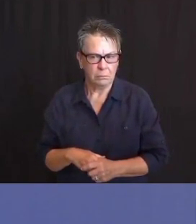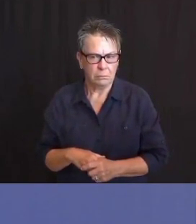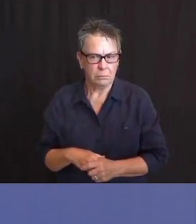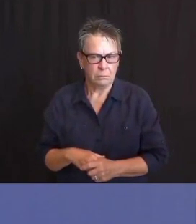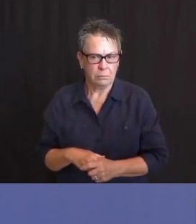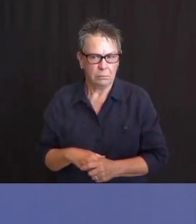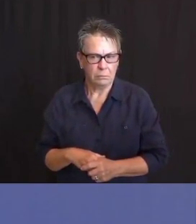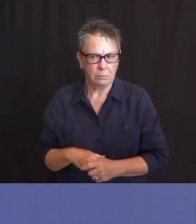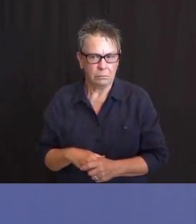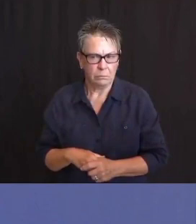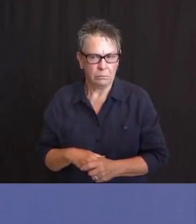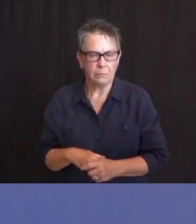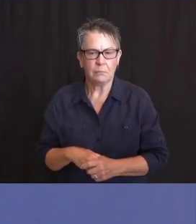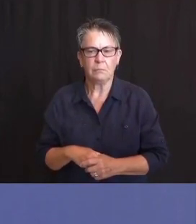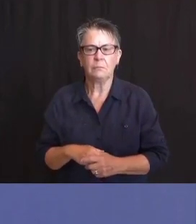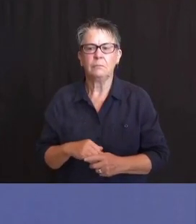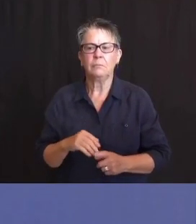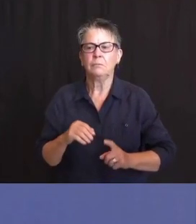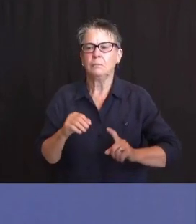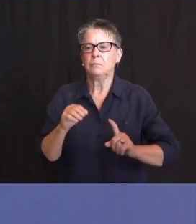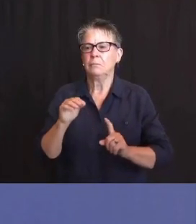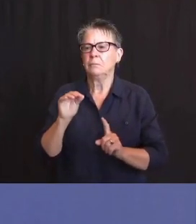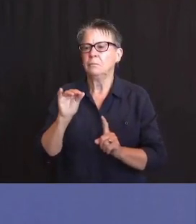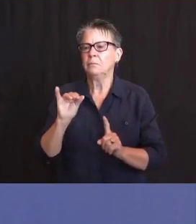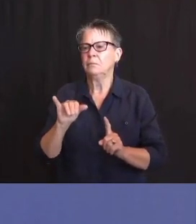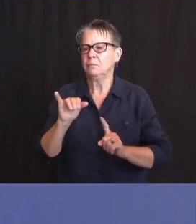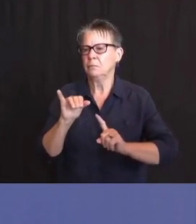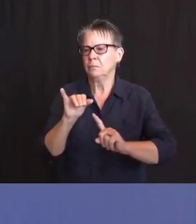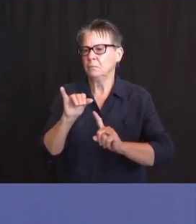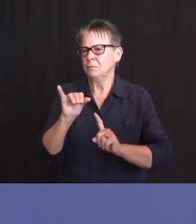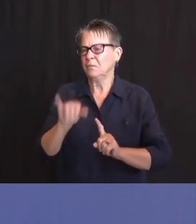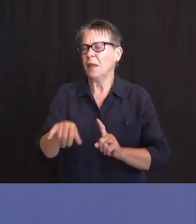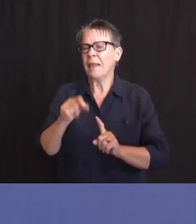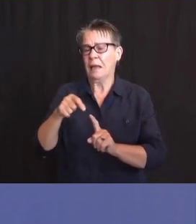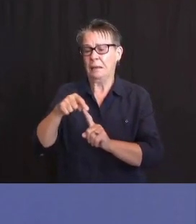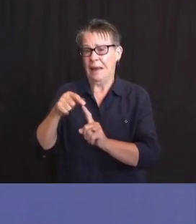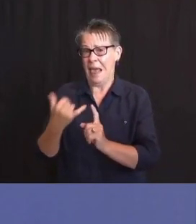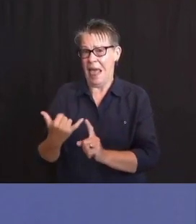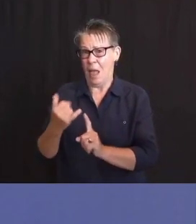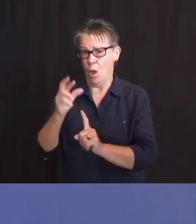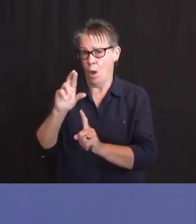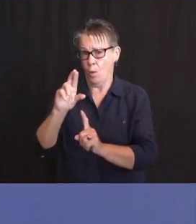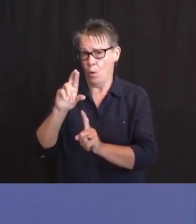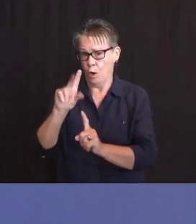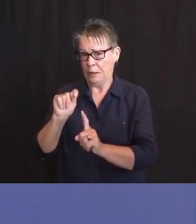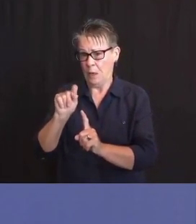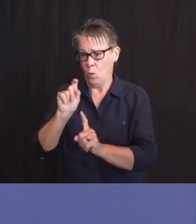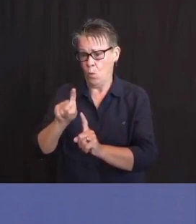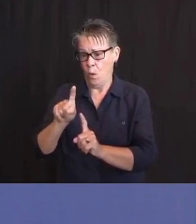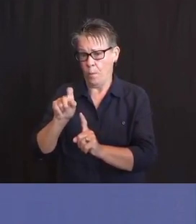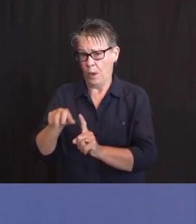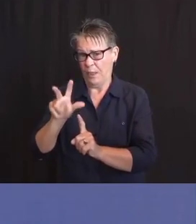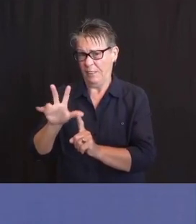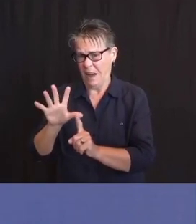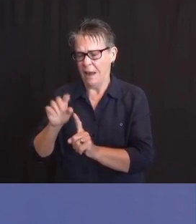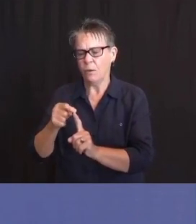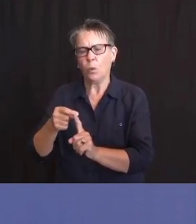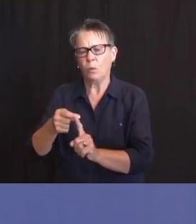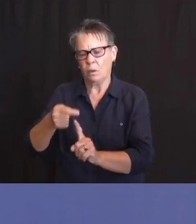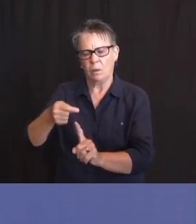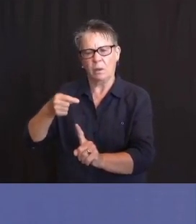Rate of transmission, I don't know, but we'll get that for you. Mahan, did you hear that? Last day we were at where we are today, which